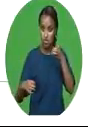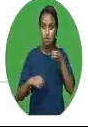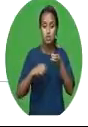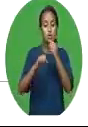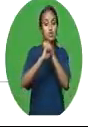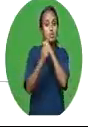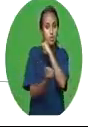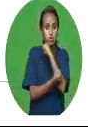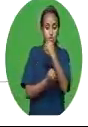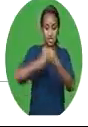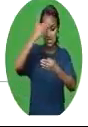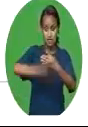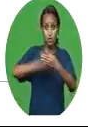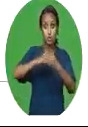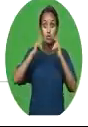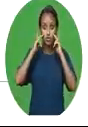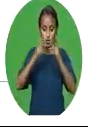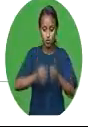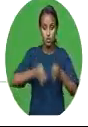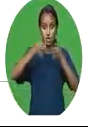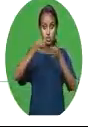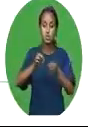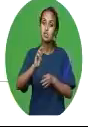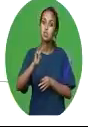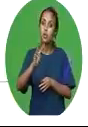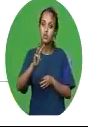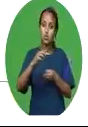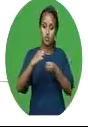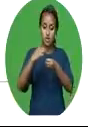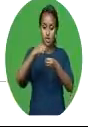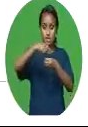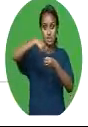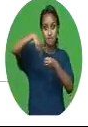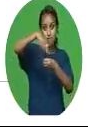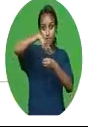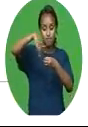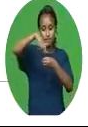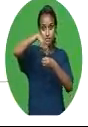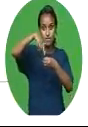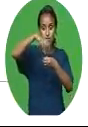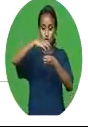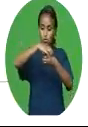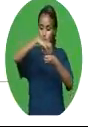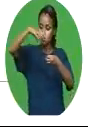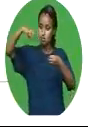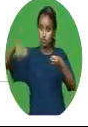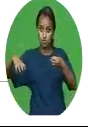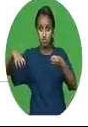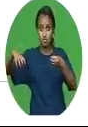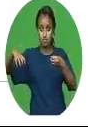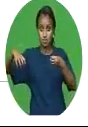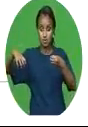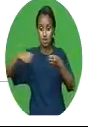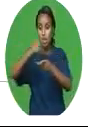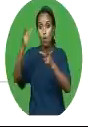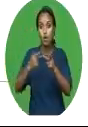base of the front view. Transfer the widths of the faces from the top view to the stretch out line,